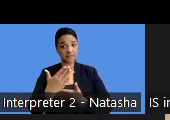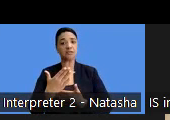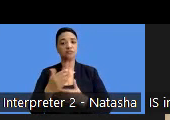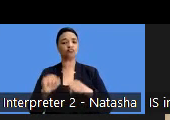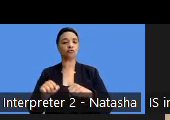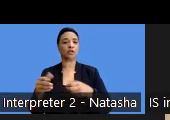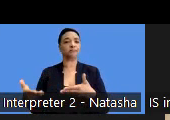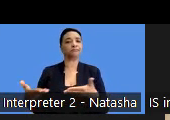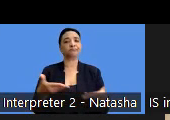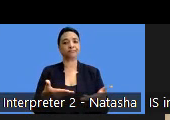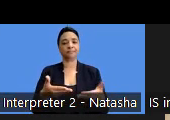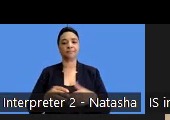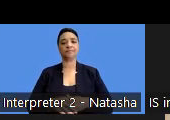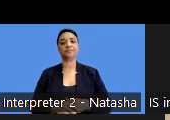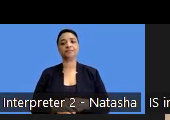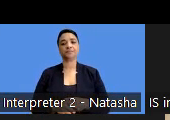the optionalize of